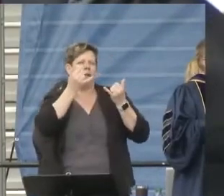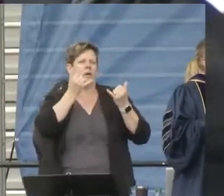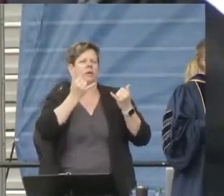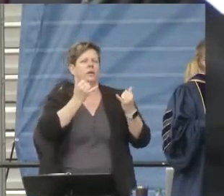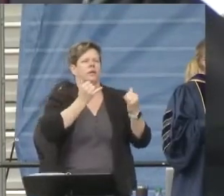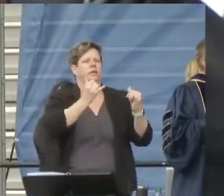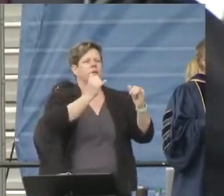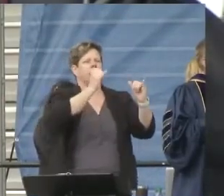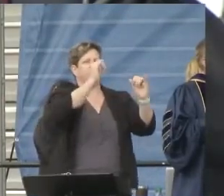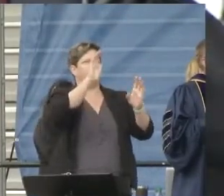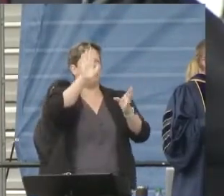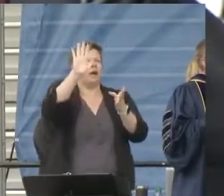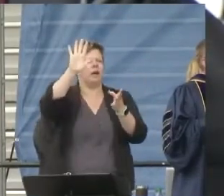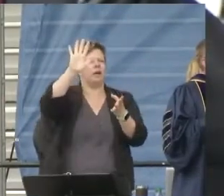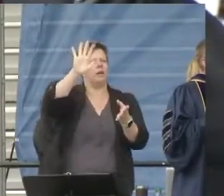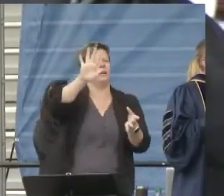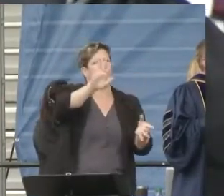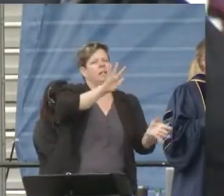watched, were so